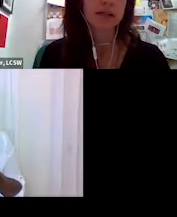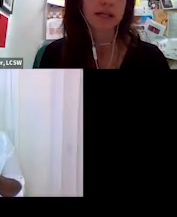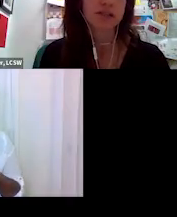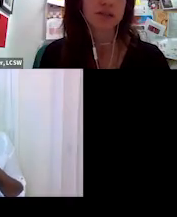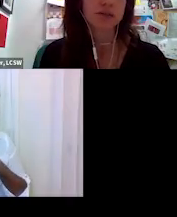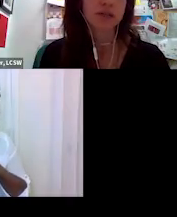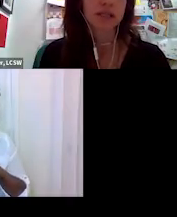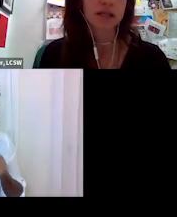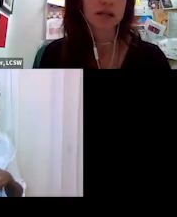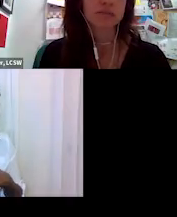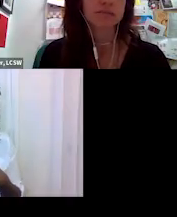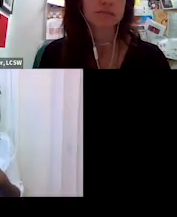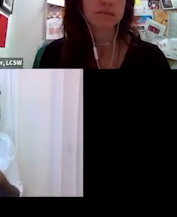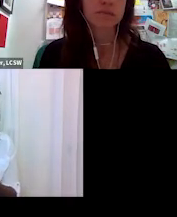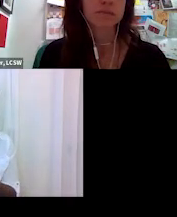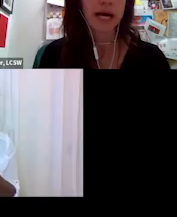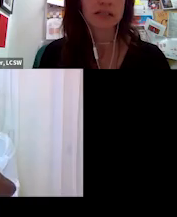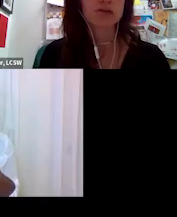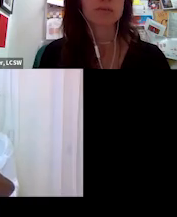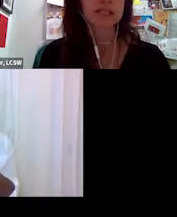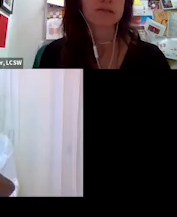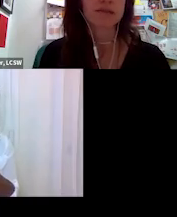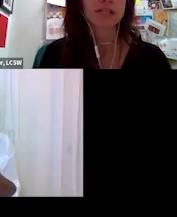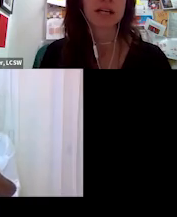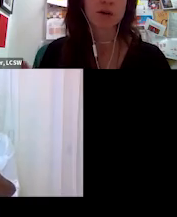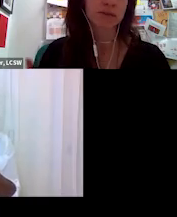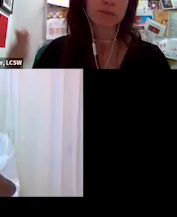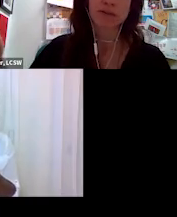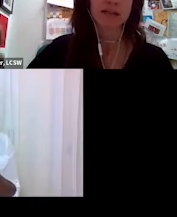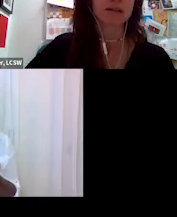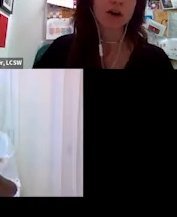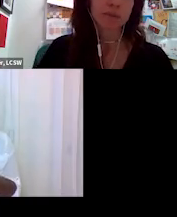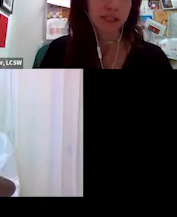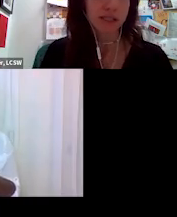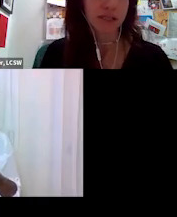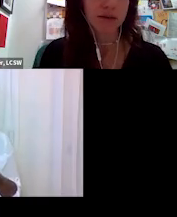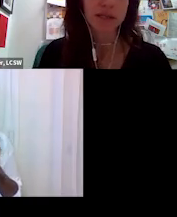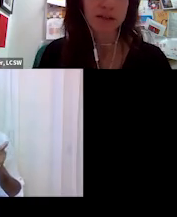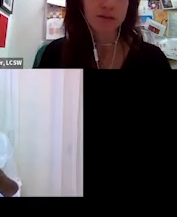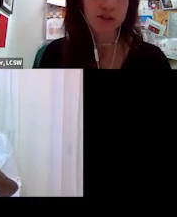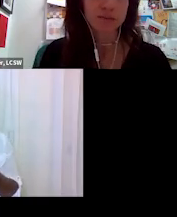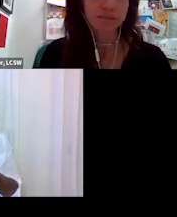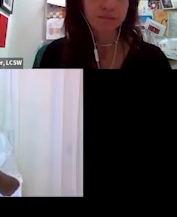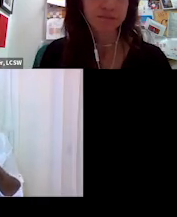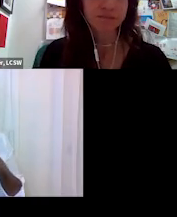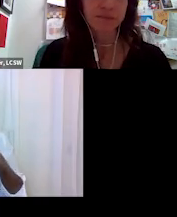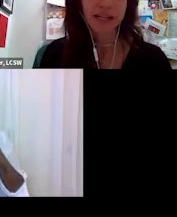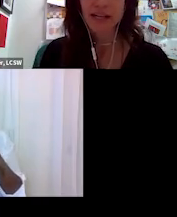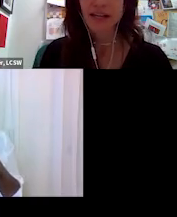them get to back to a place of safety and hopefully prevent homelessness in their